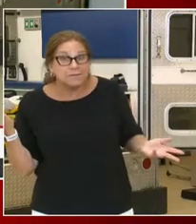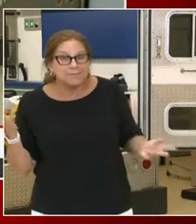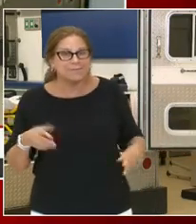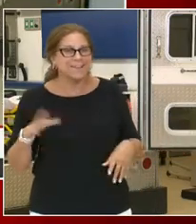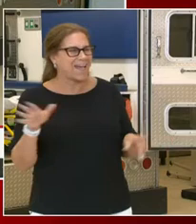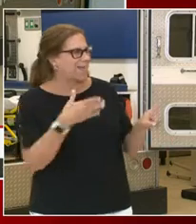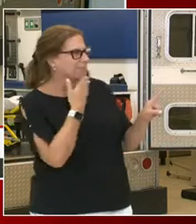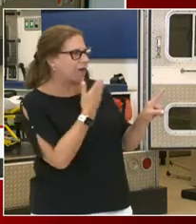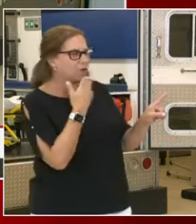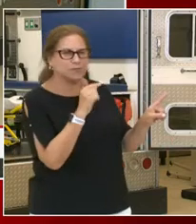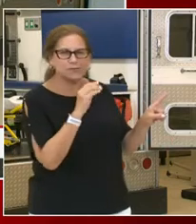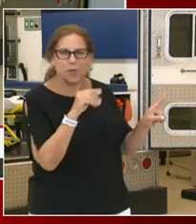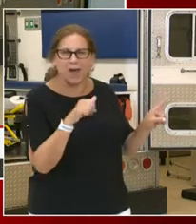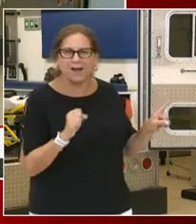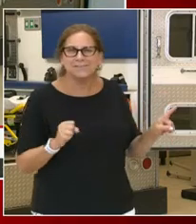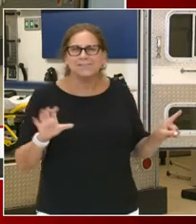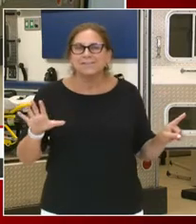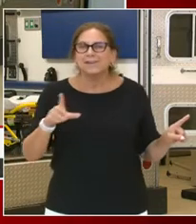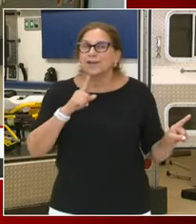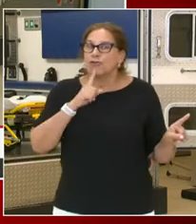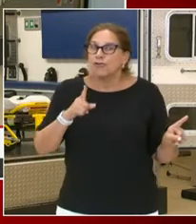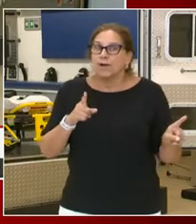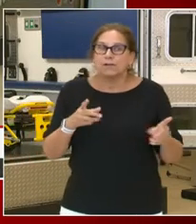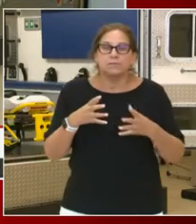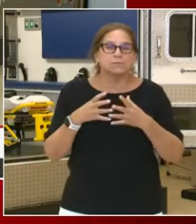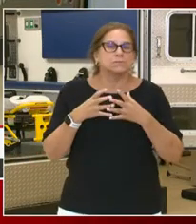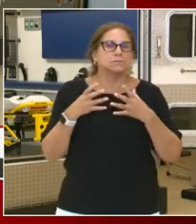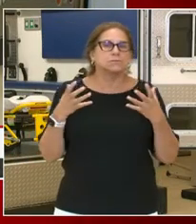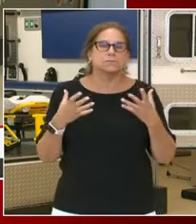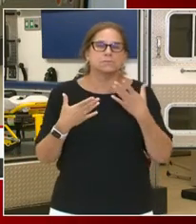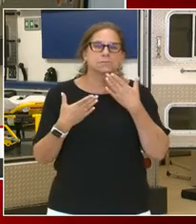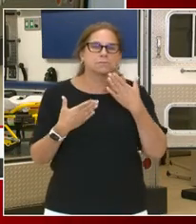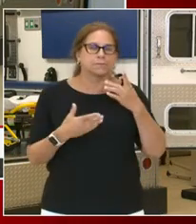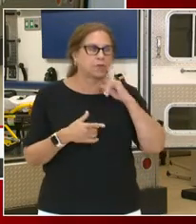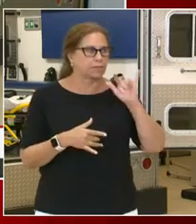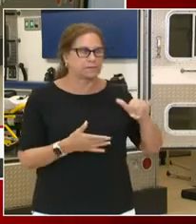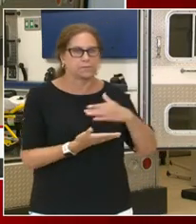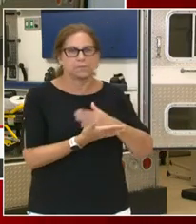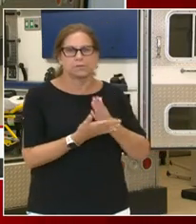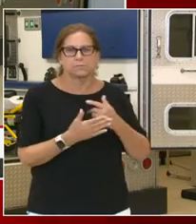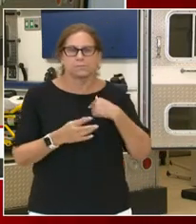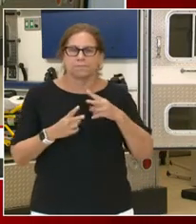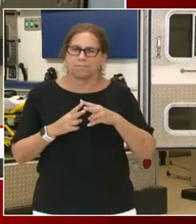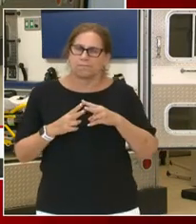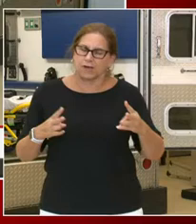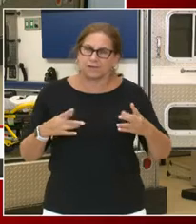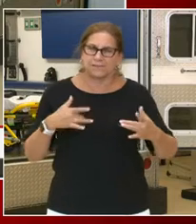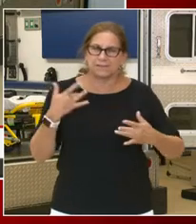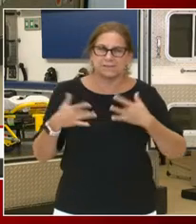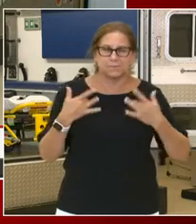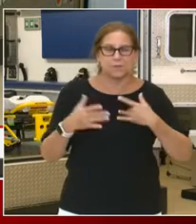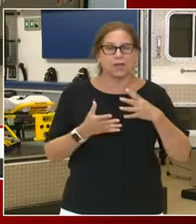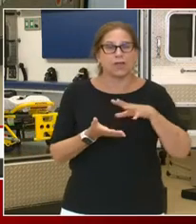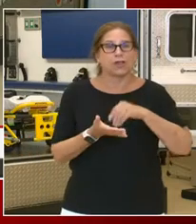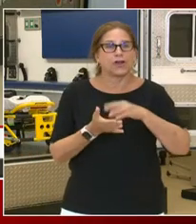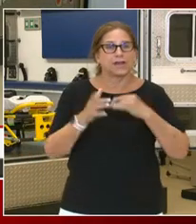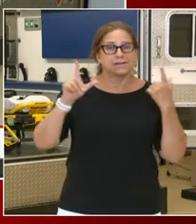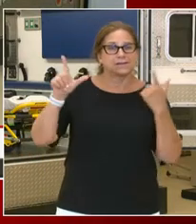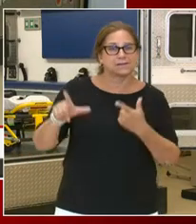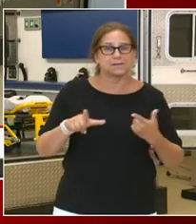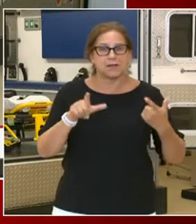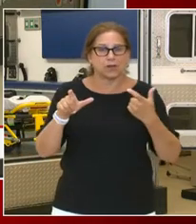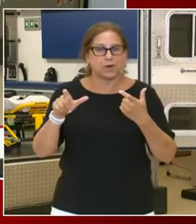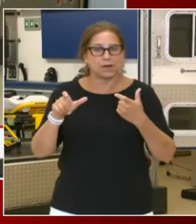so much to be excited about in this budget, and we are excited about the work we're doing on learning acceleration in the K-12 space, the workforce investments, which we'll